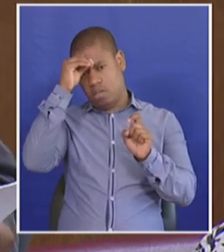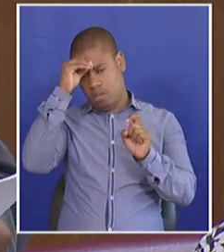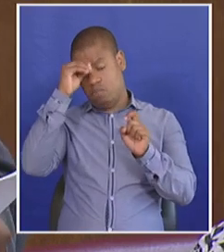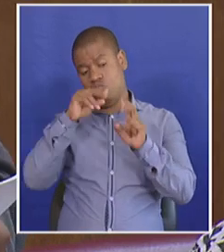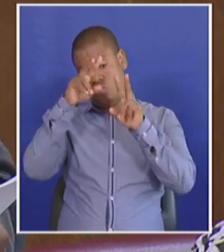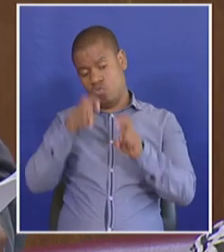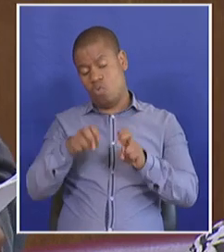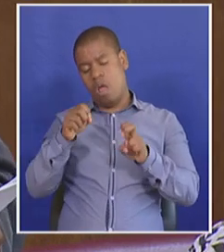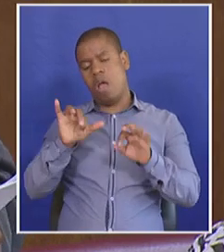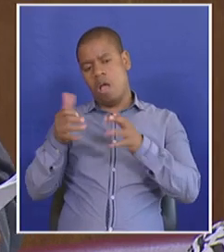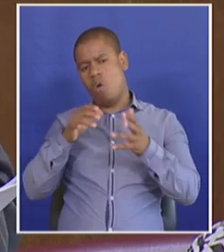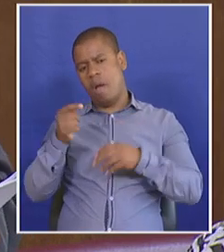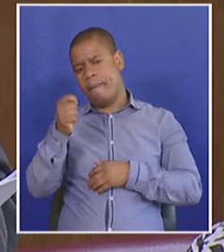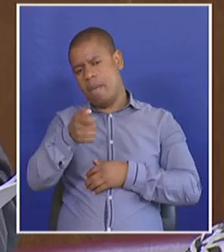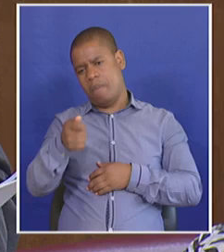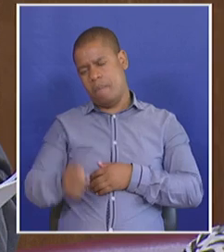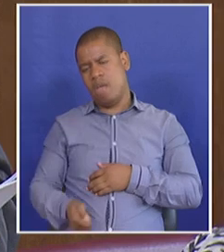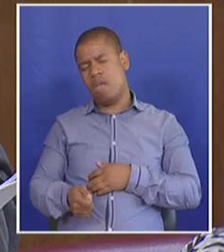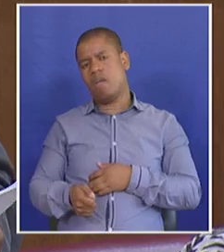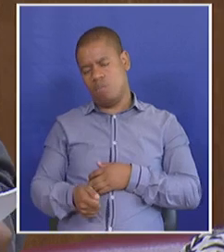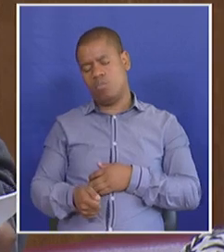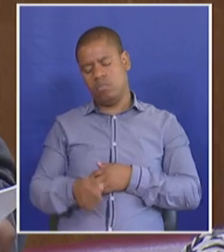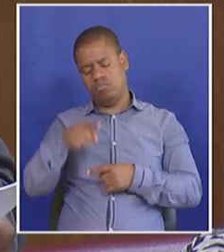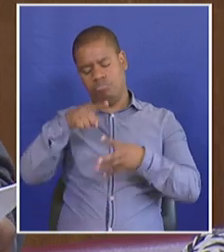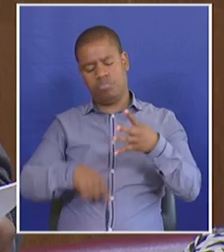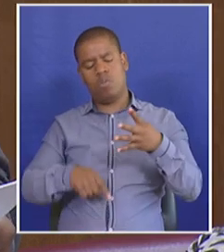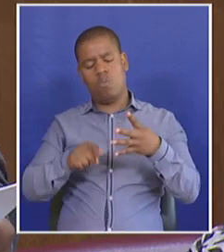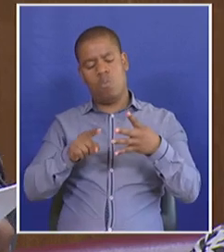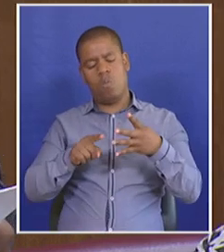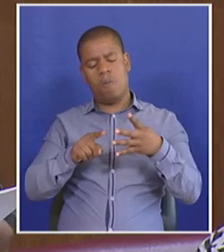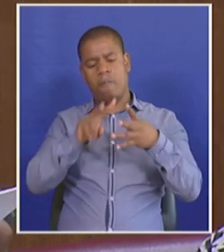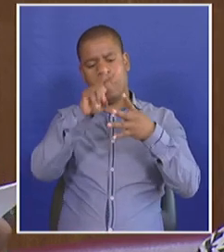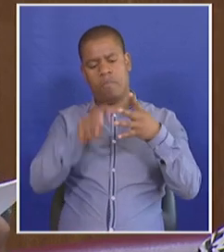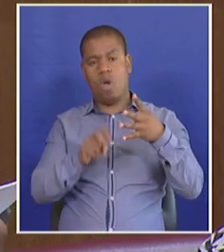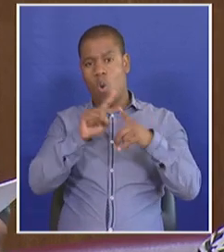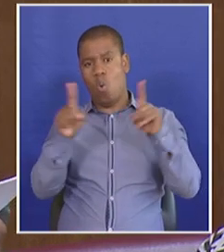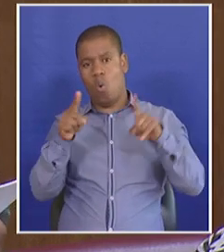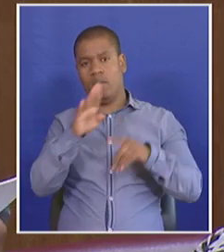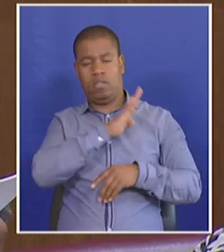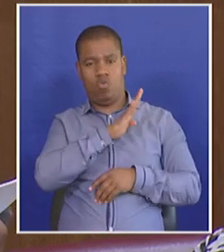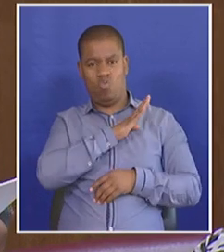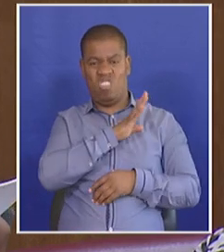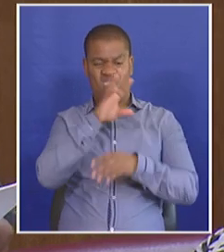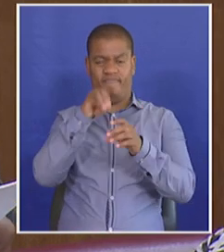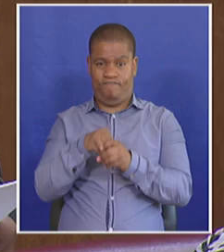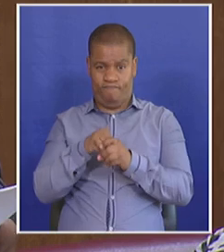the repayment of the respective security features, because it reflects on...